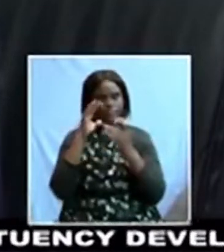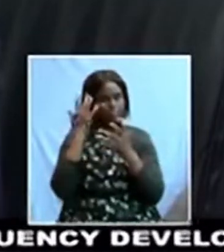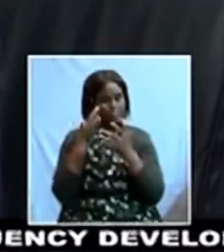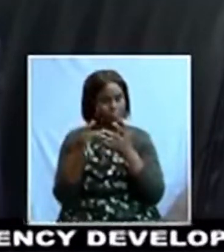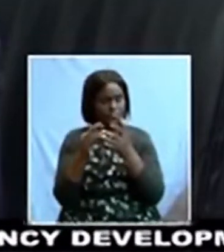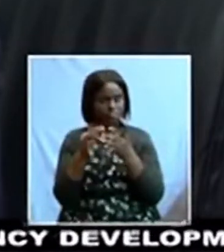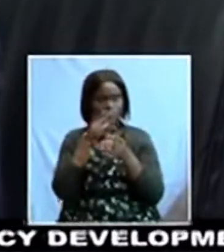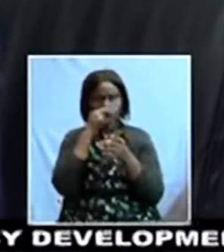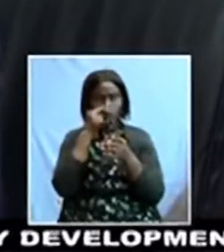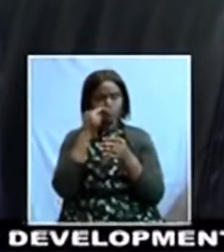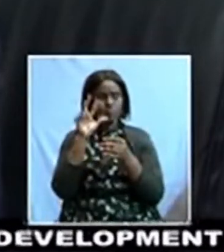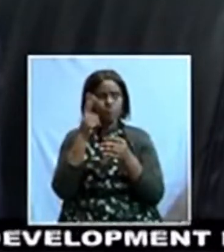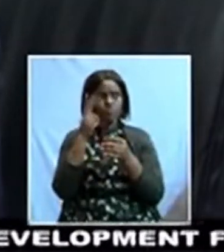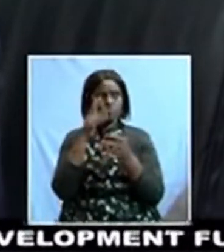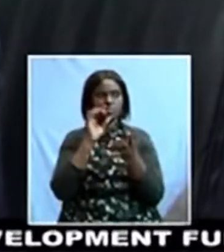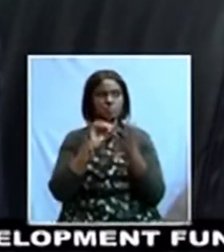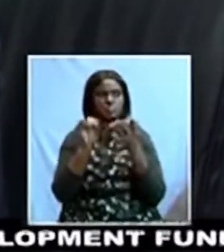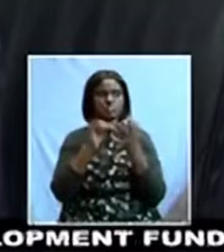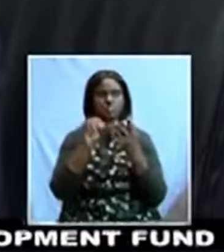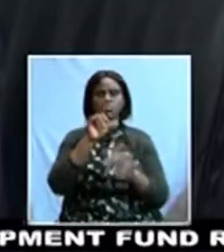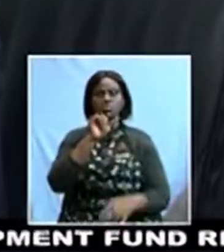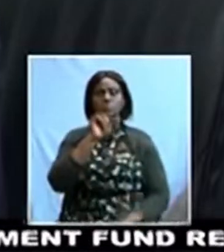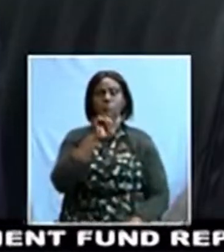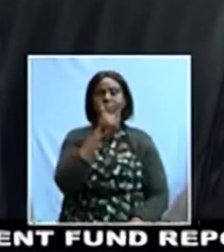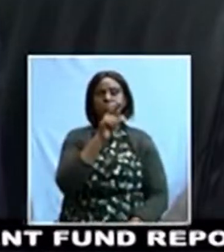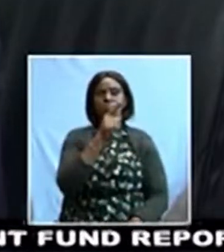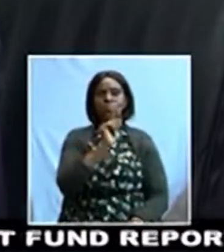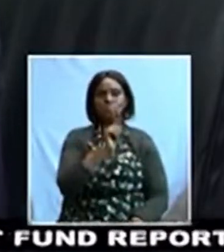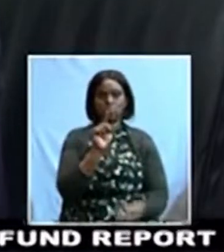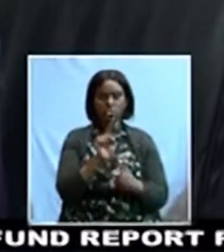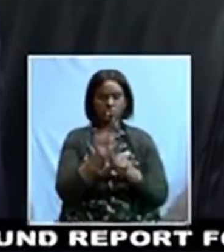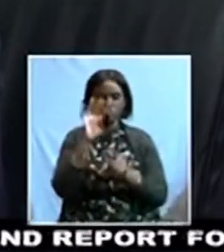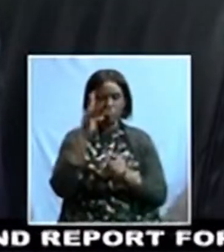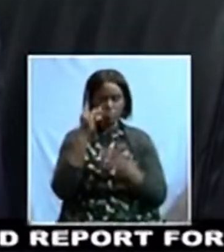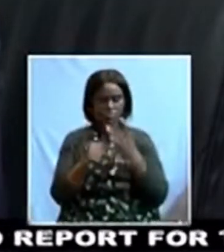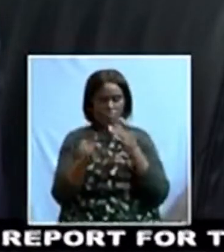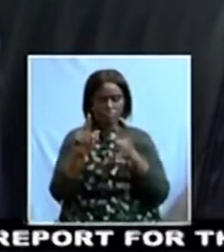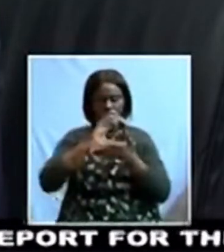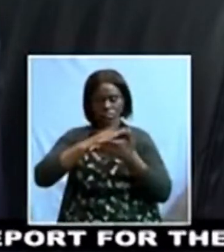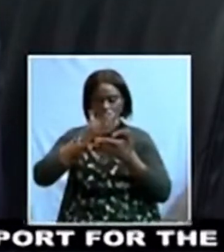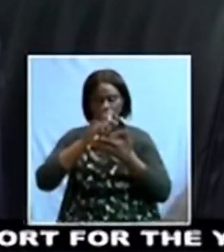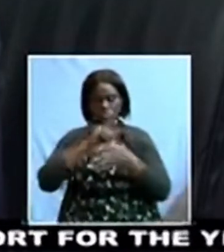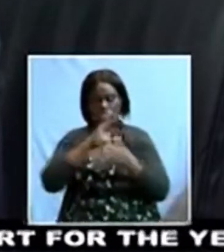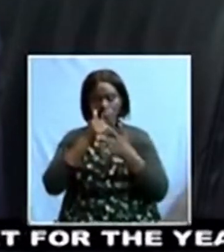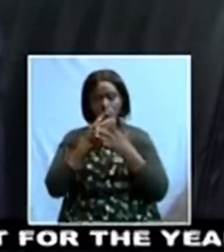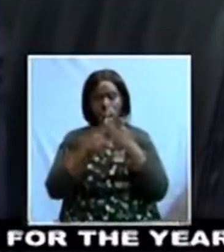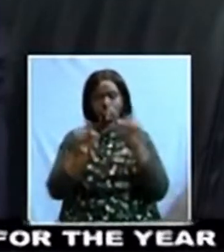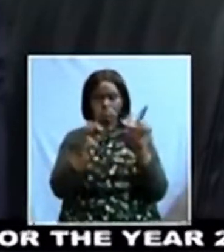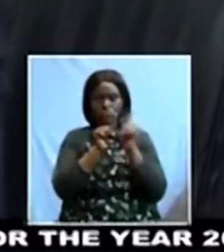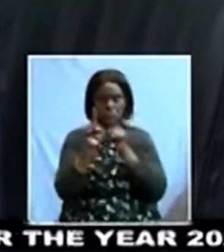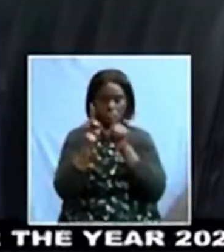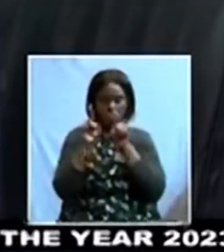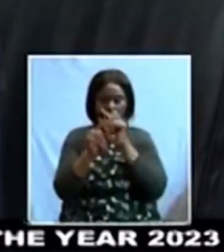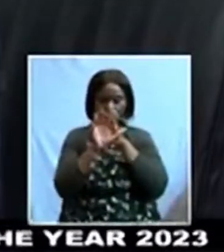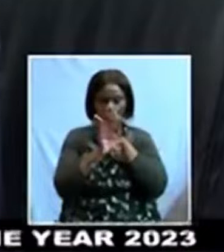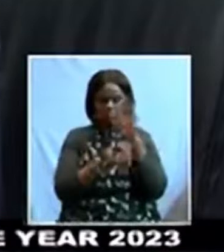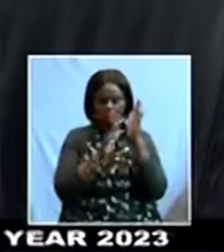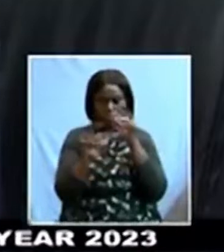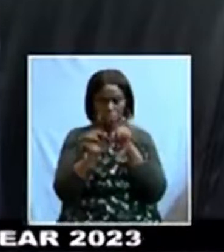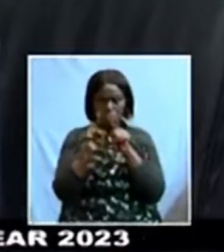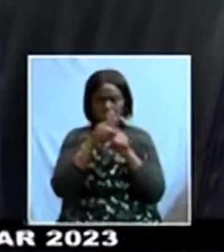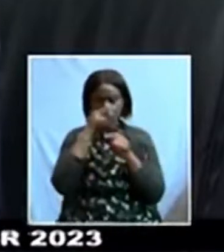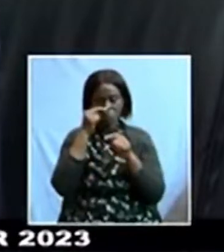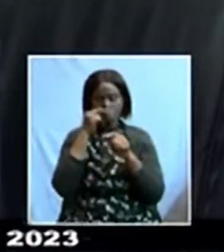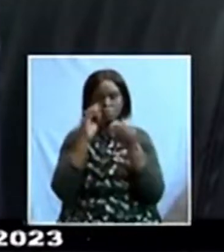secretary, stolen on the 3rd of October 2021. Then the 4th one was a desktop, also under planning, stolen